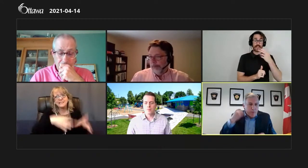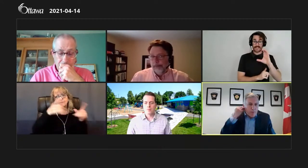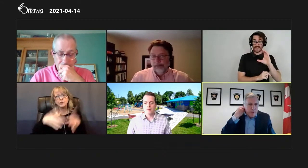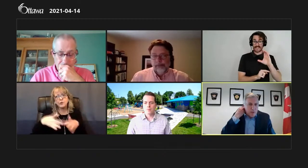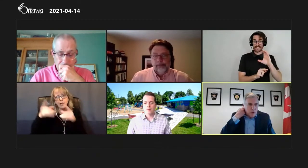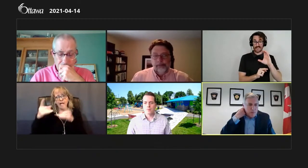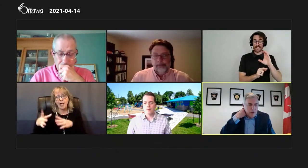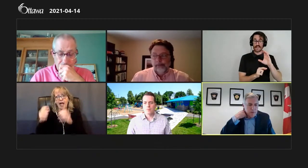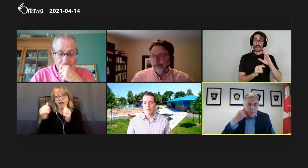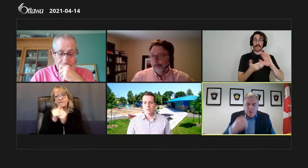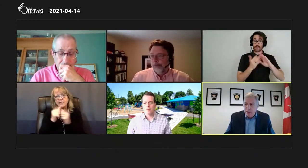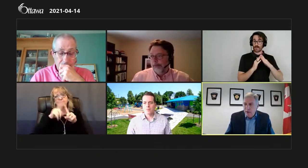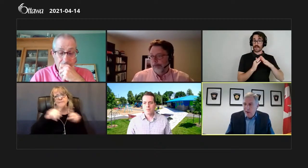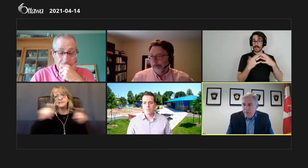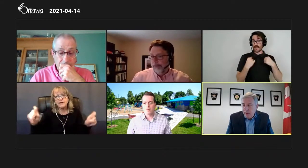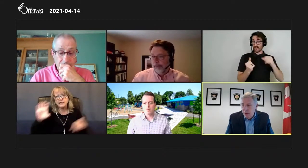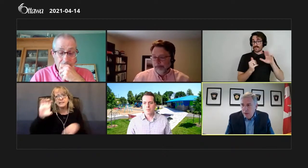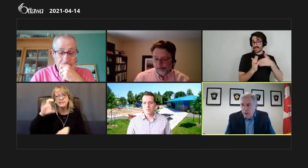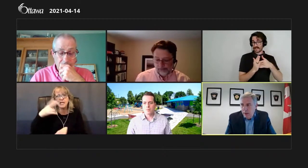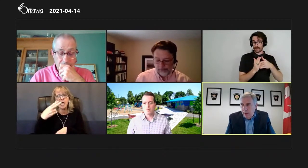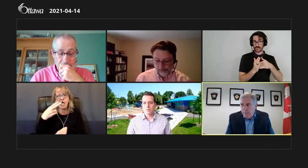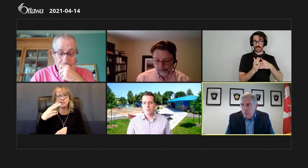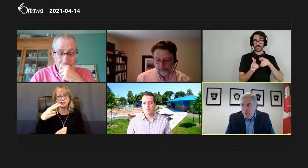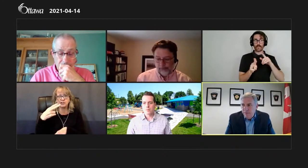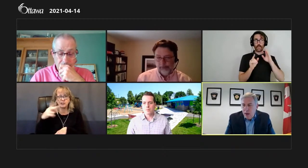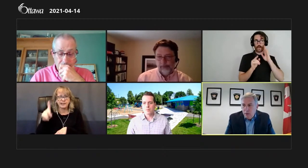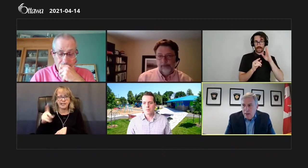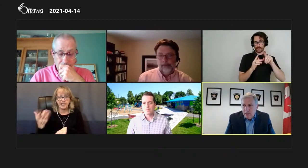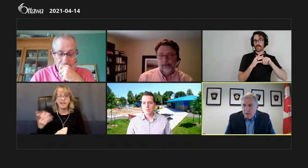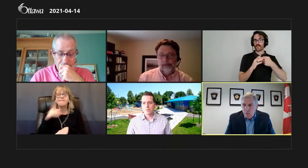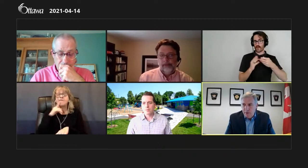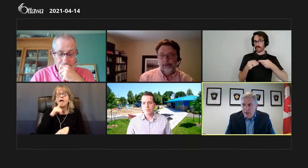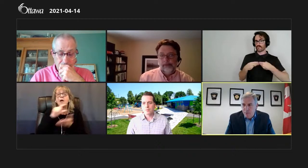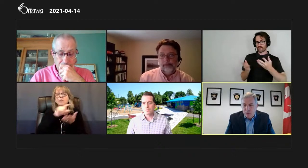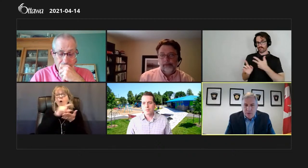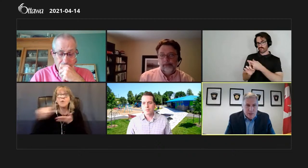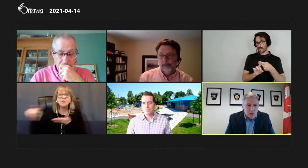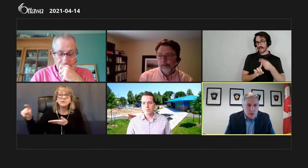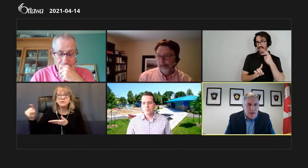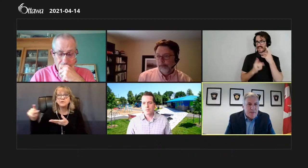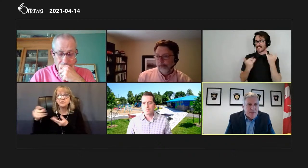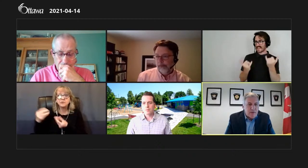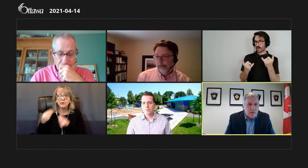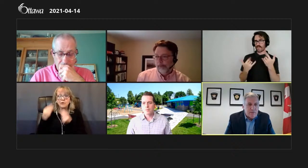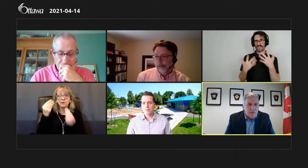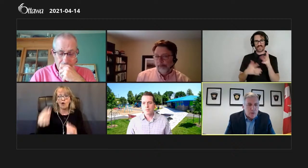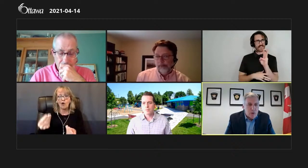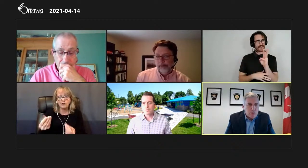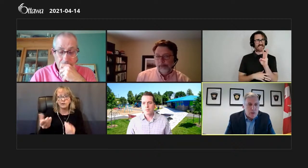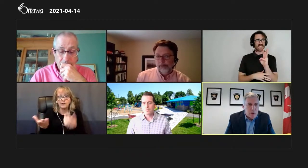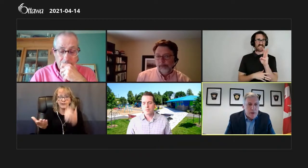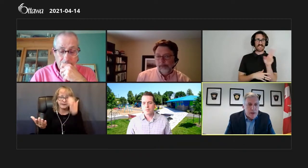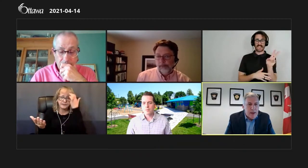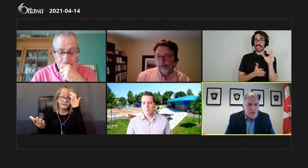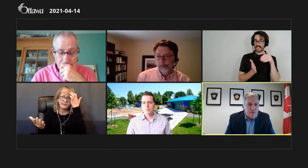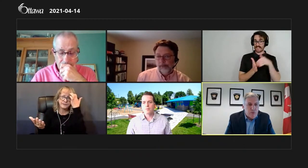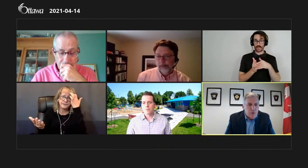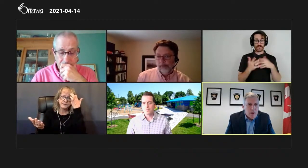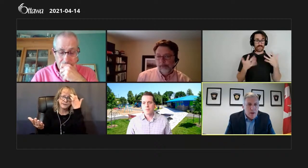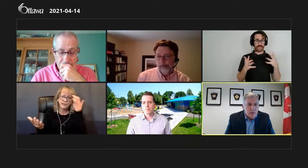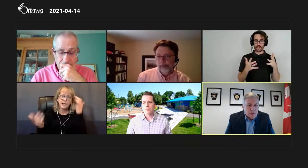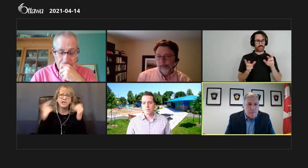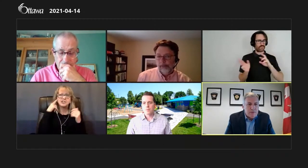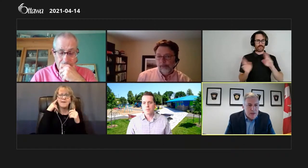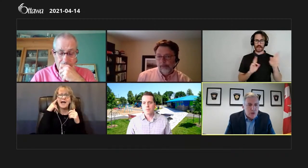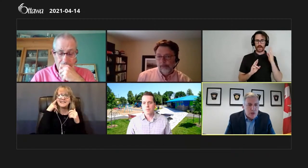They will be distributed throughout. I think we've now got somewhere in the neighborhood of 6,000 or 7,000 of those doses already accounted for.